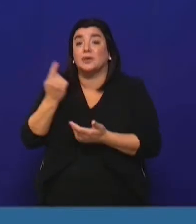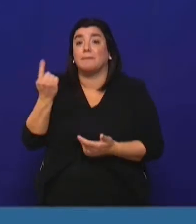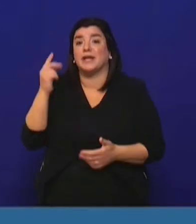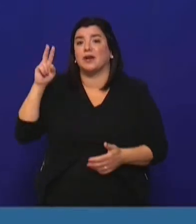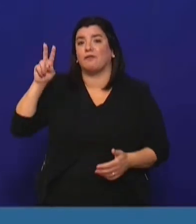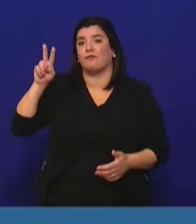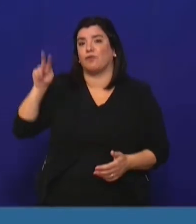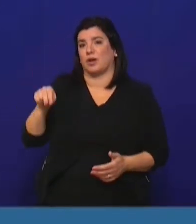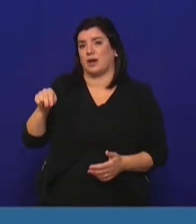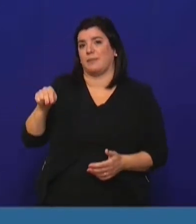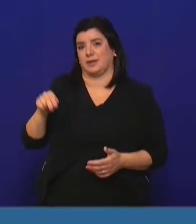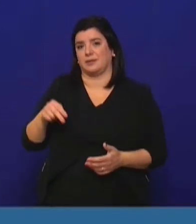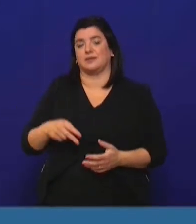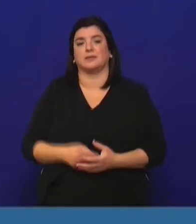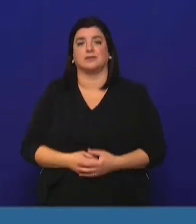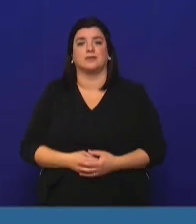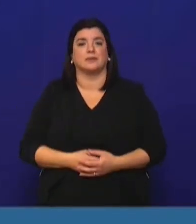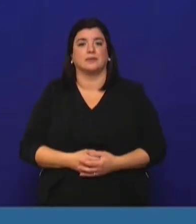it-tilqima.